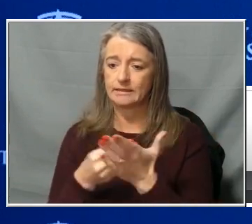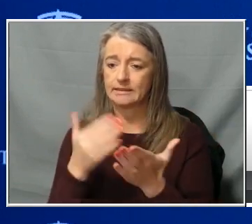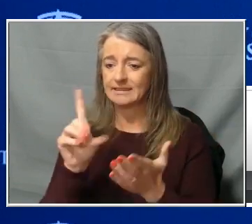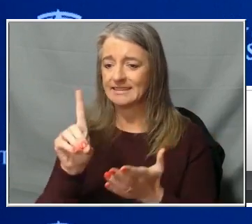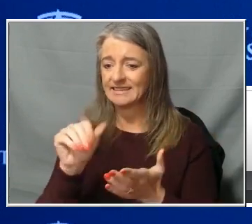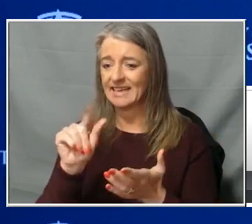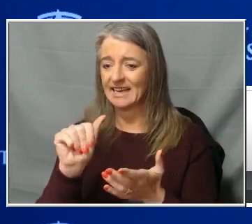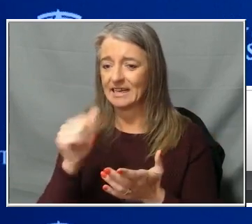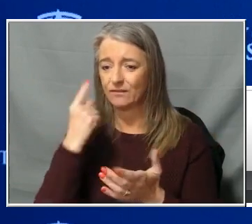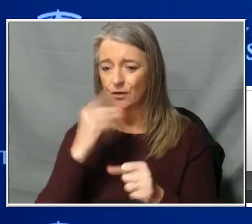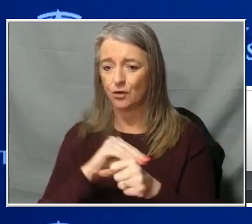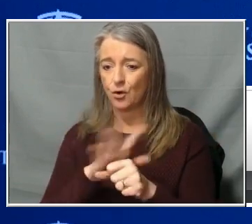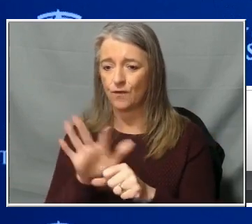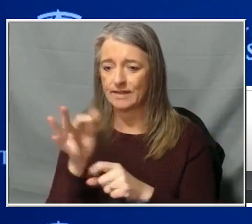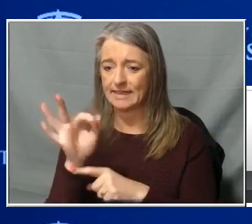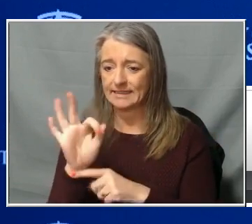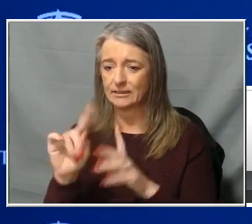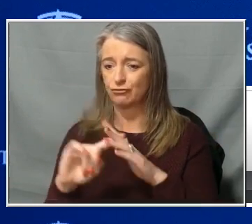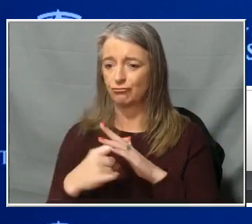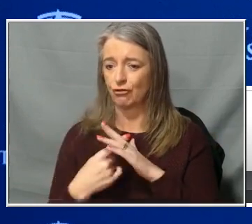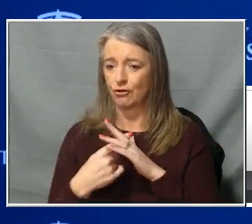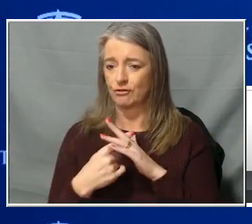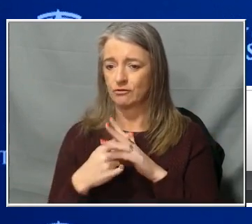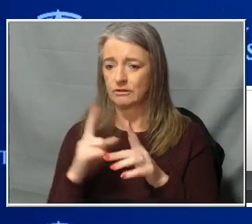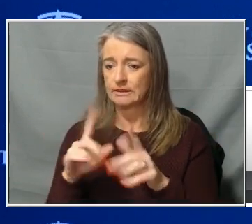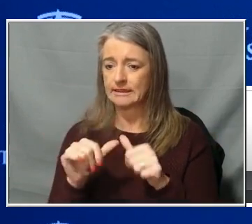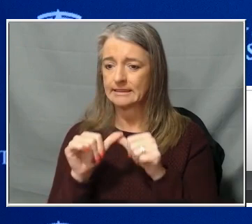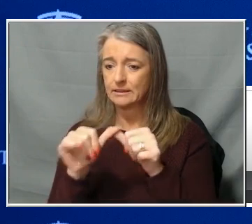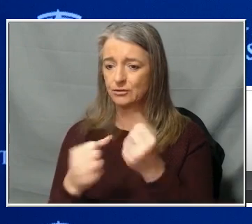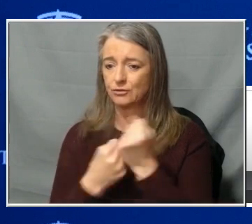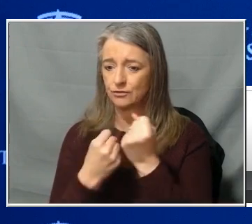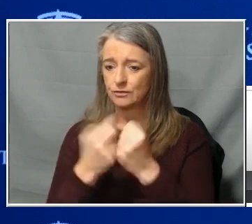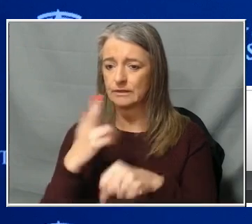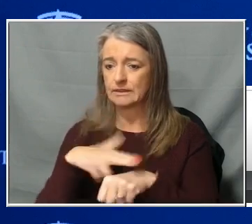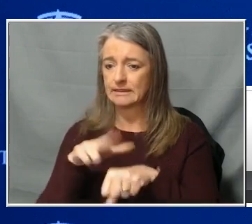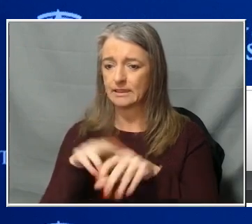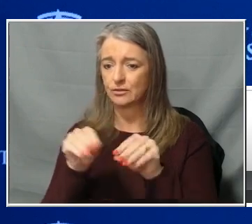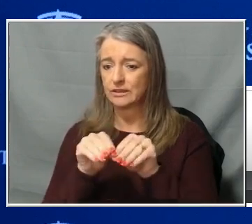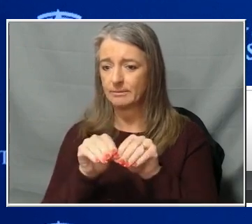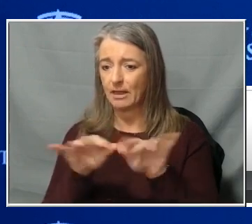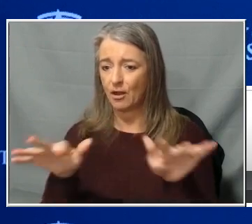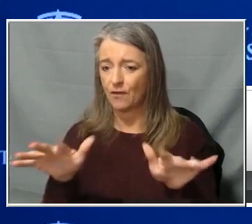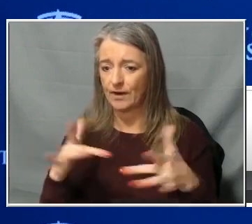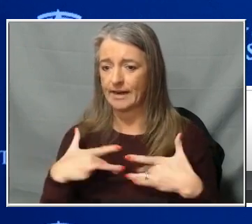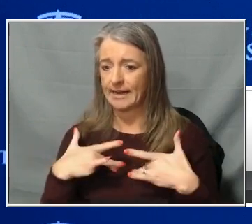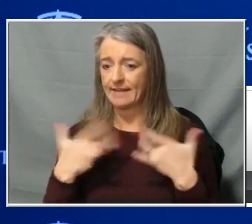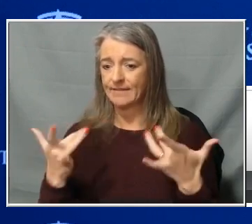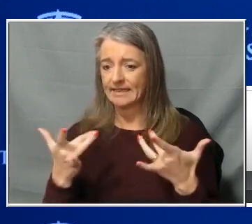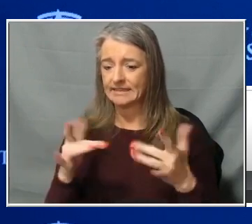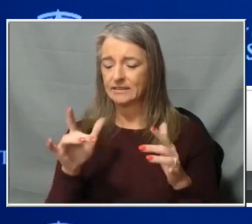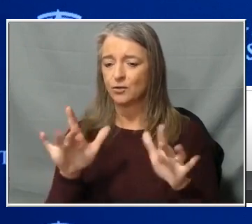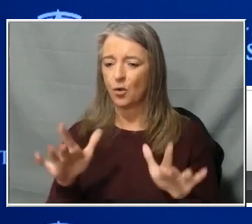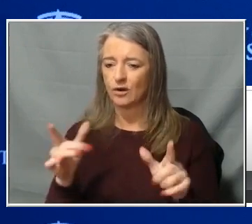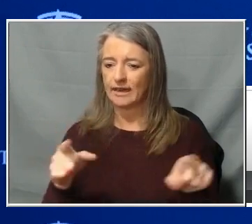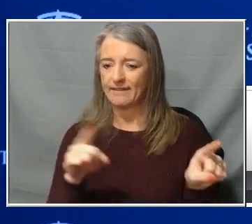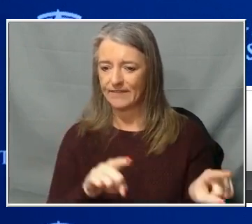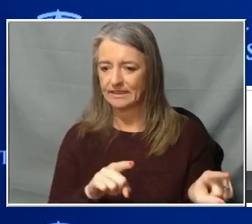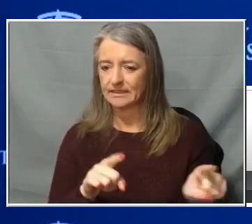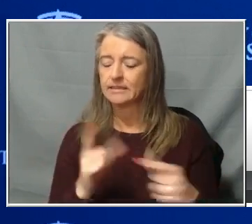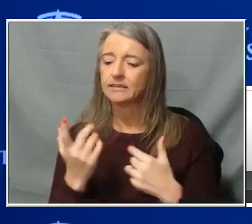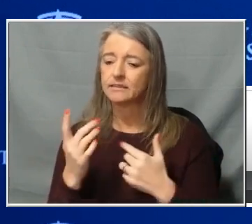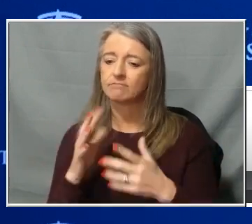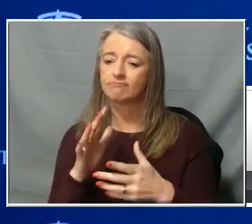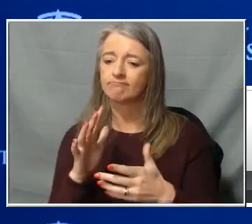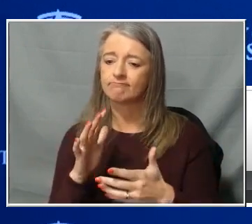of COVID-19 continues to support natural spillover event or events, probably centered around